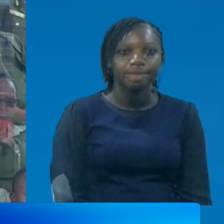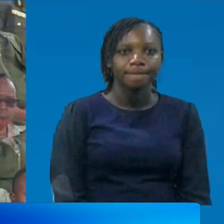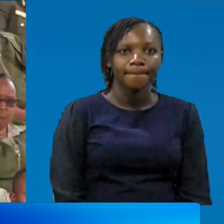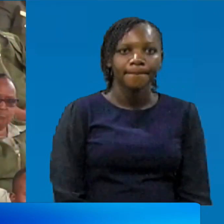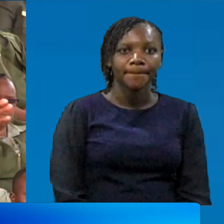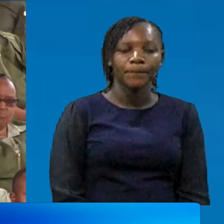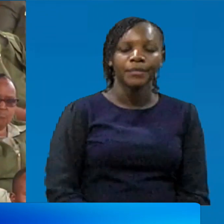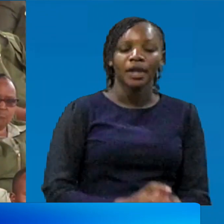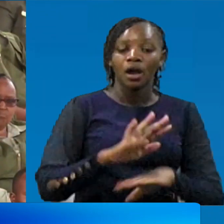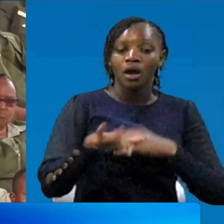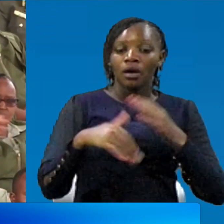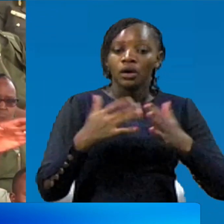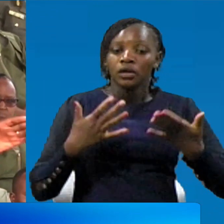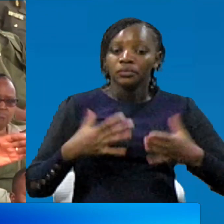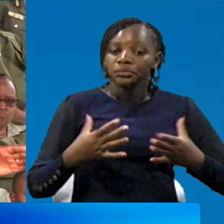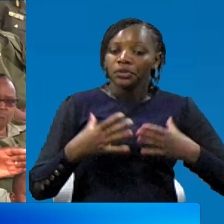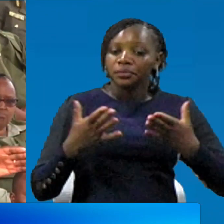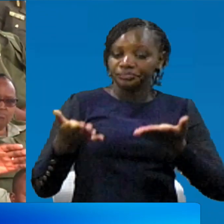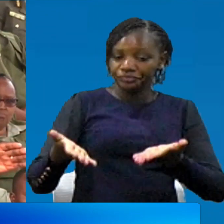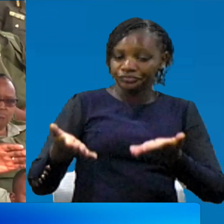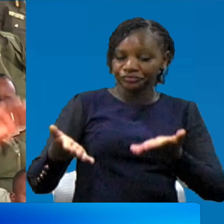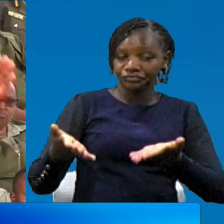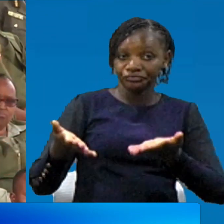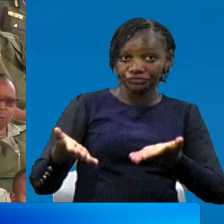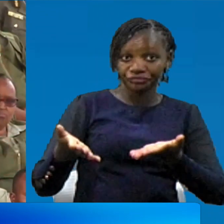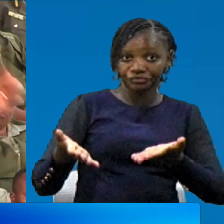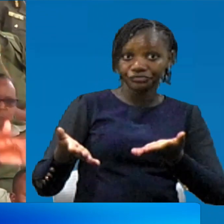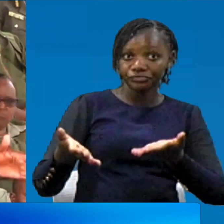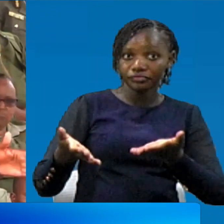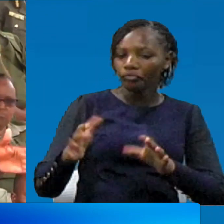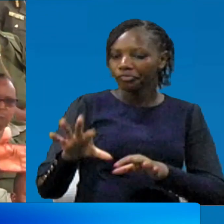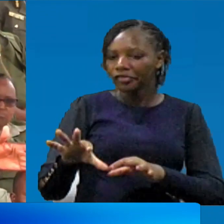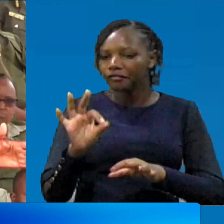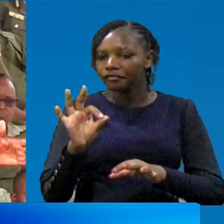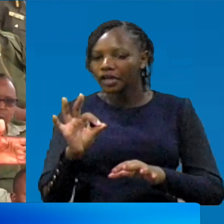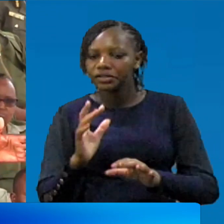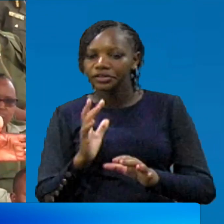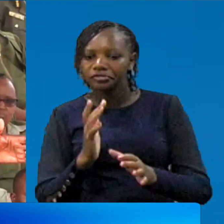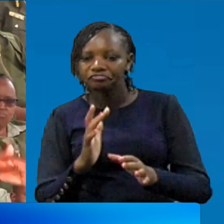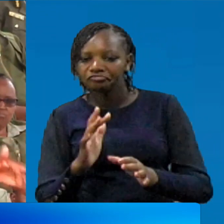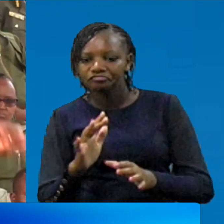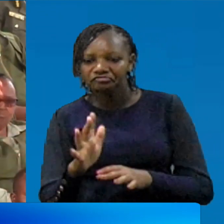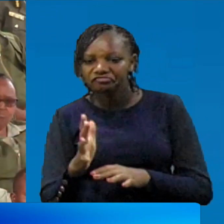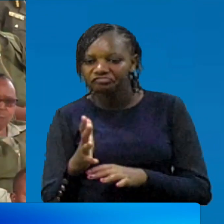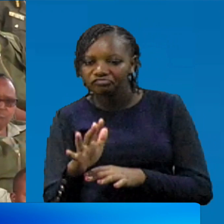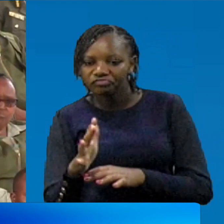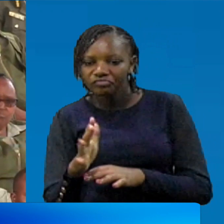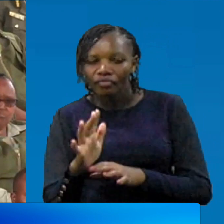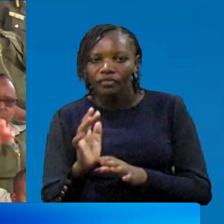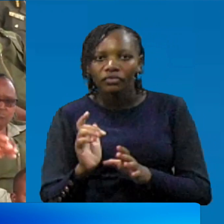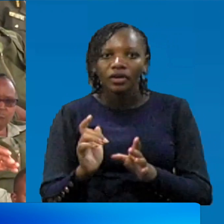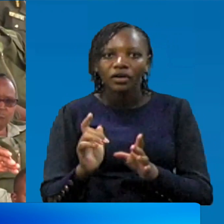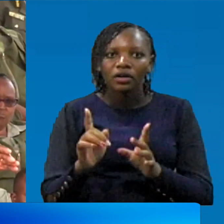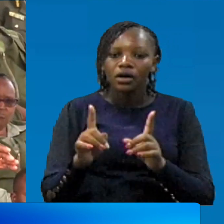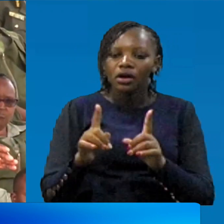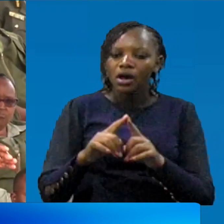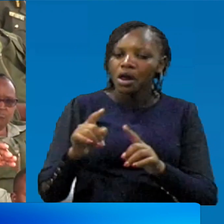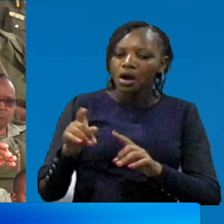Hawa wote waliopatikana aidha wakizembea ama wakijihusisha na